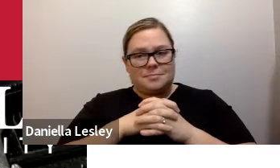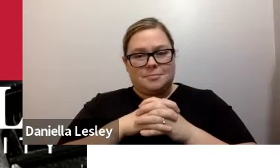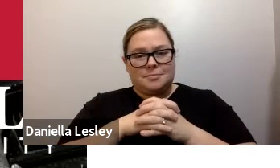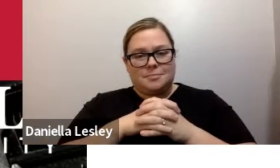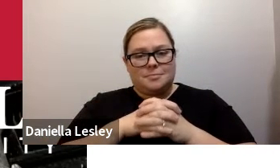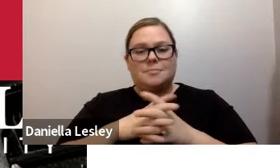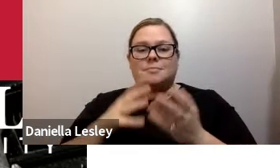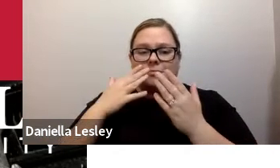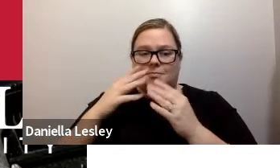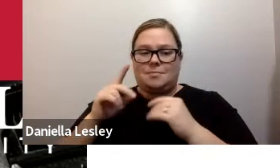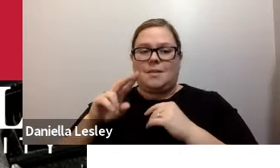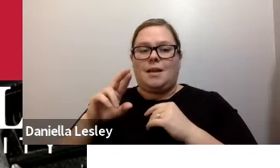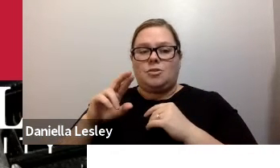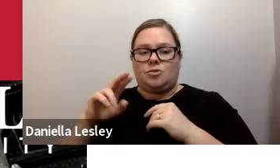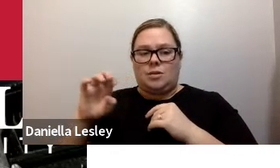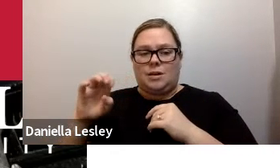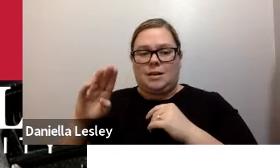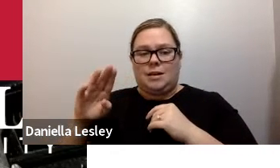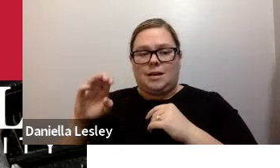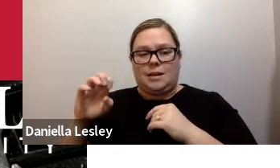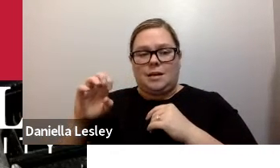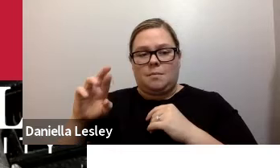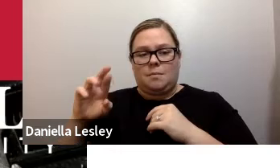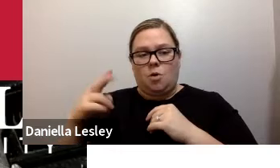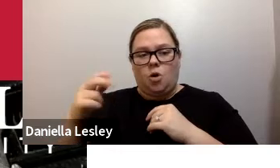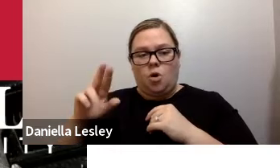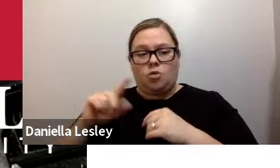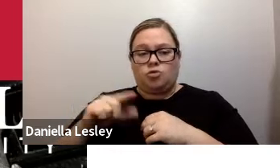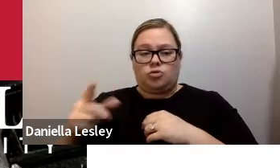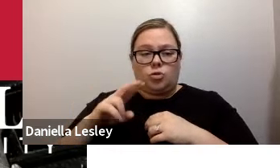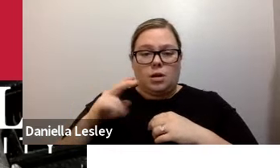Thank you, Dr. Eberhard. Off to you, Dr. Harmat.